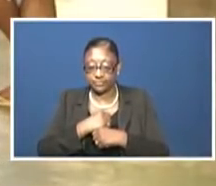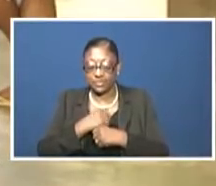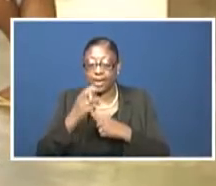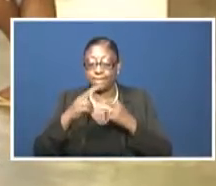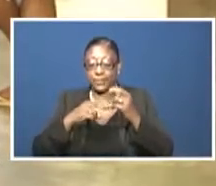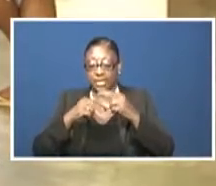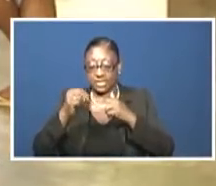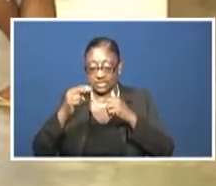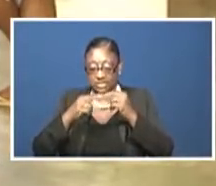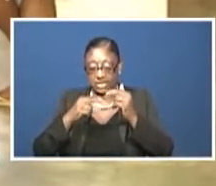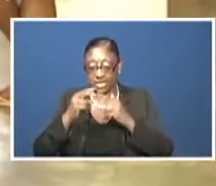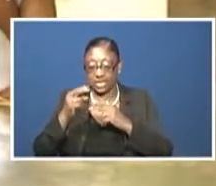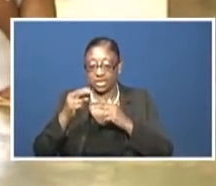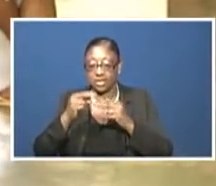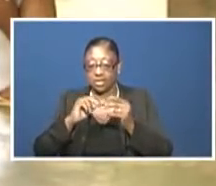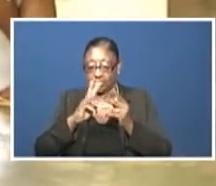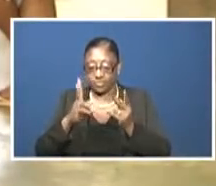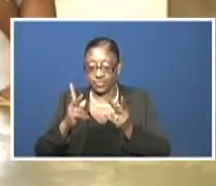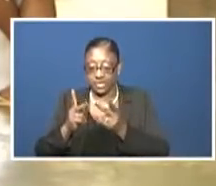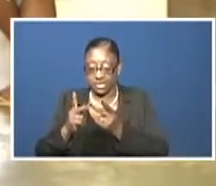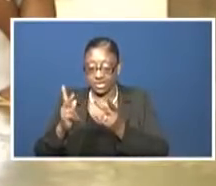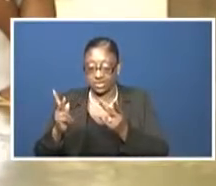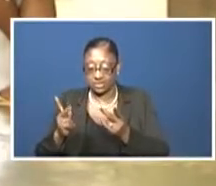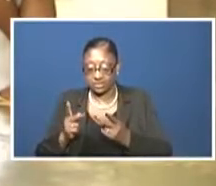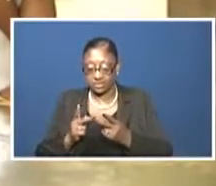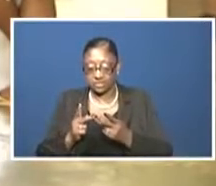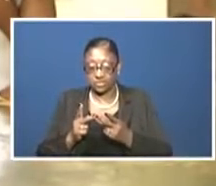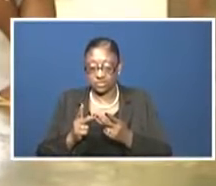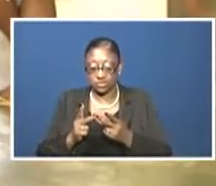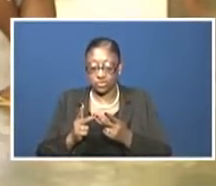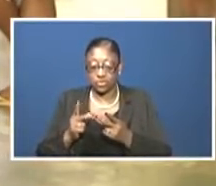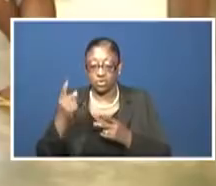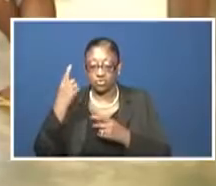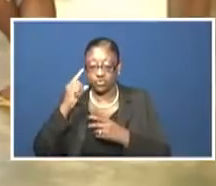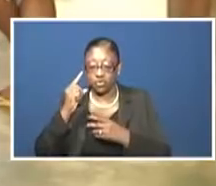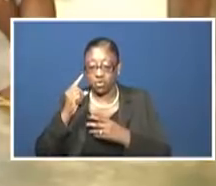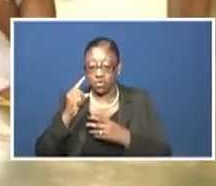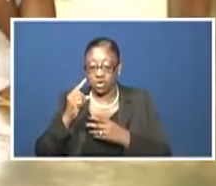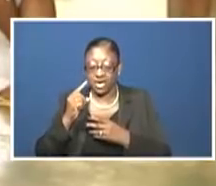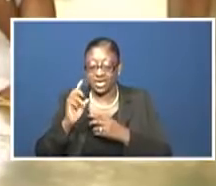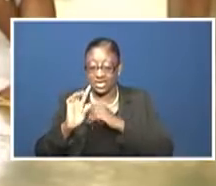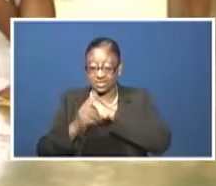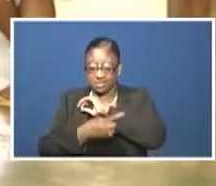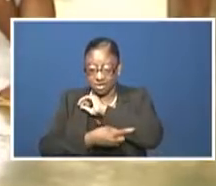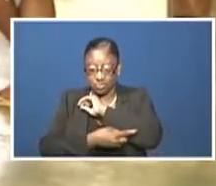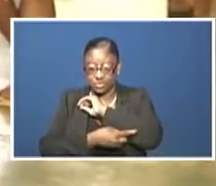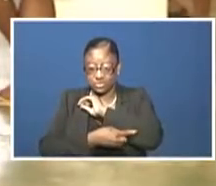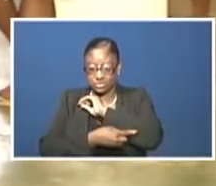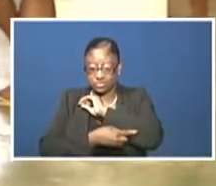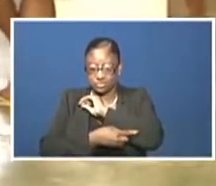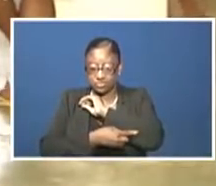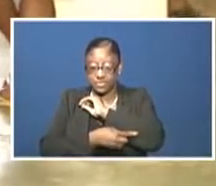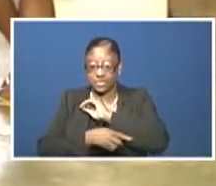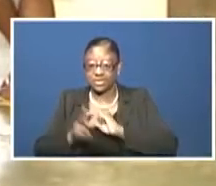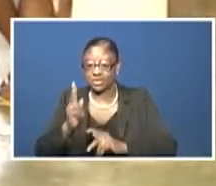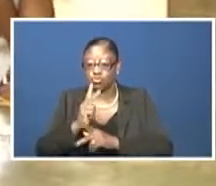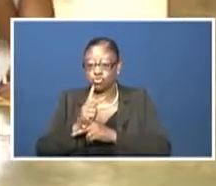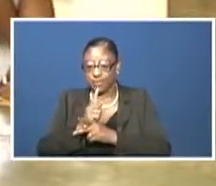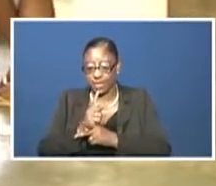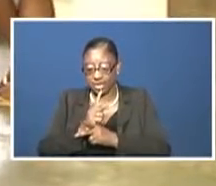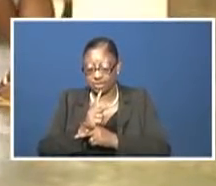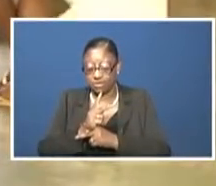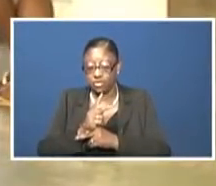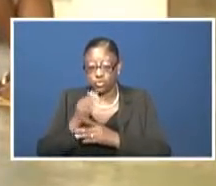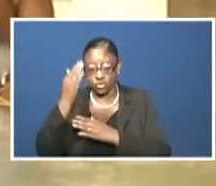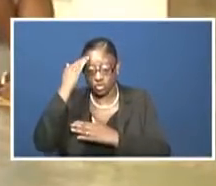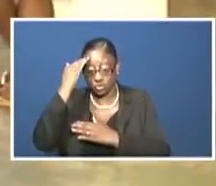building the infrastructure in terms of sewage treatment so that we can produce what is